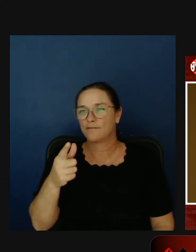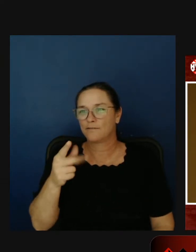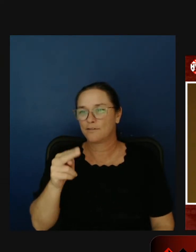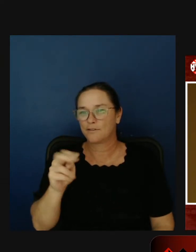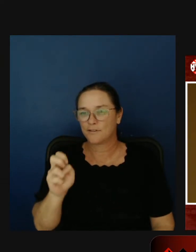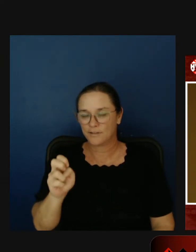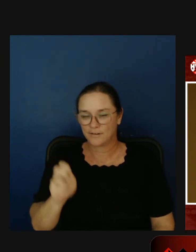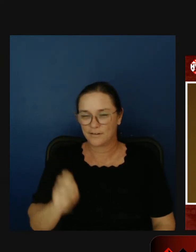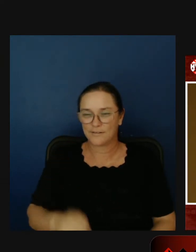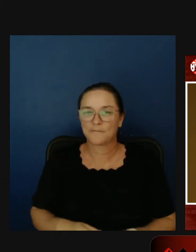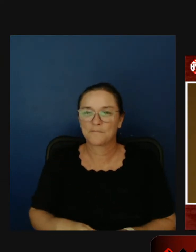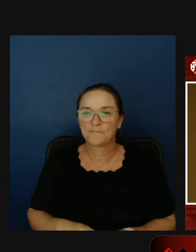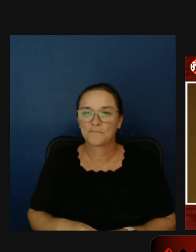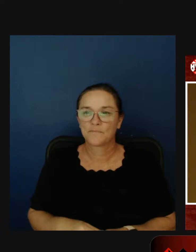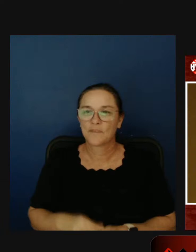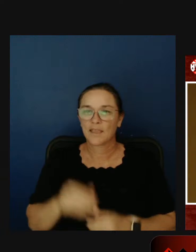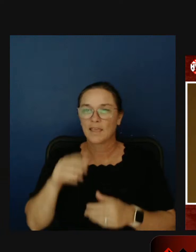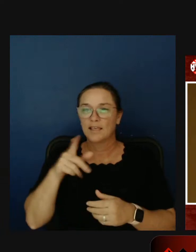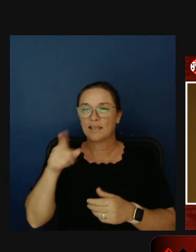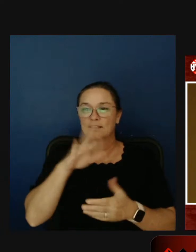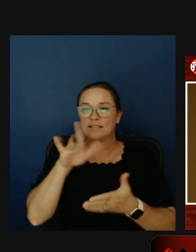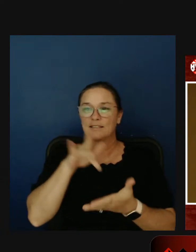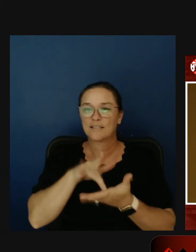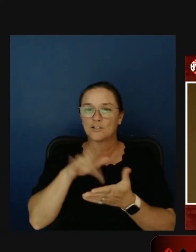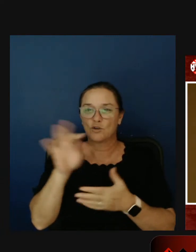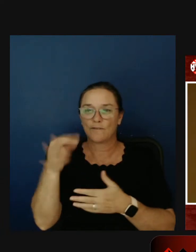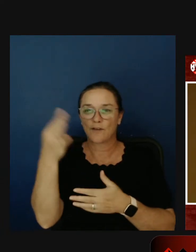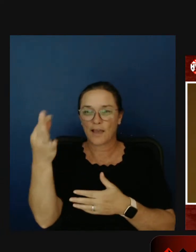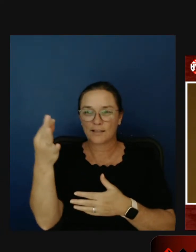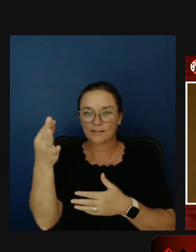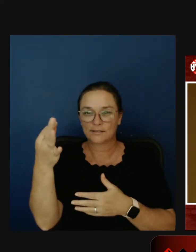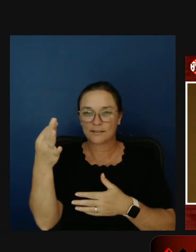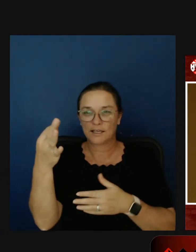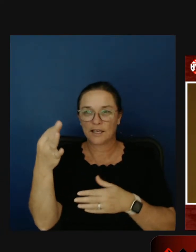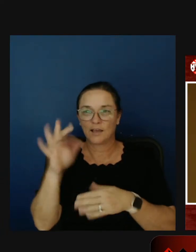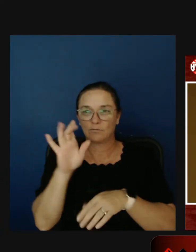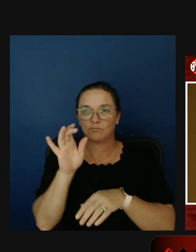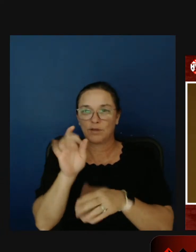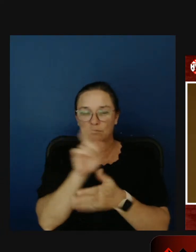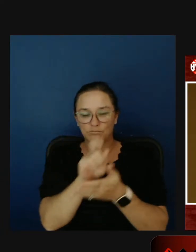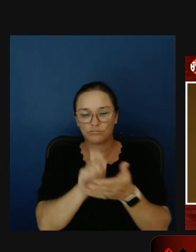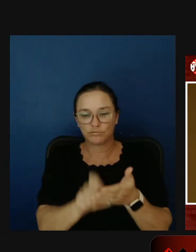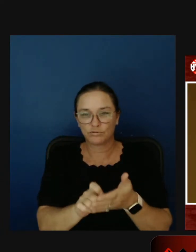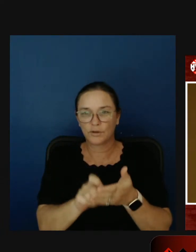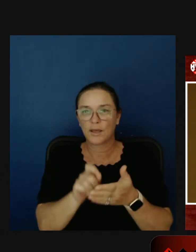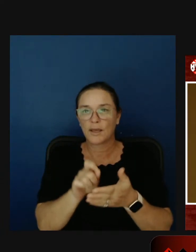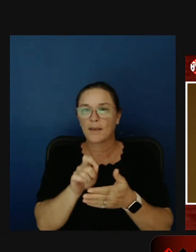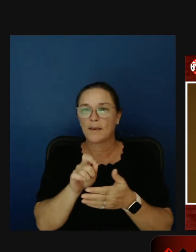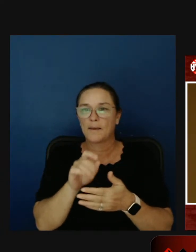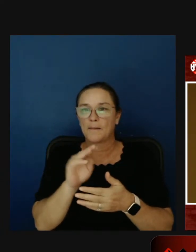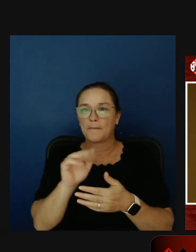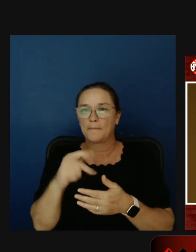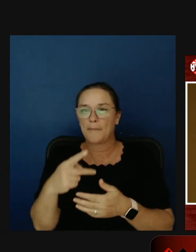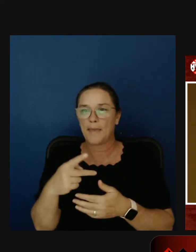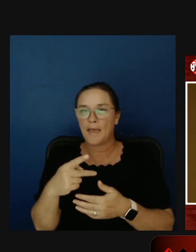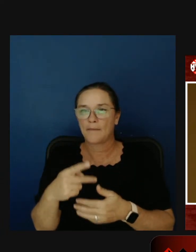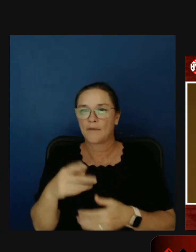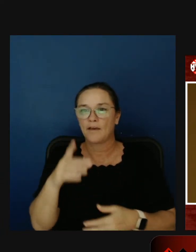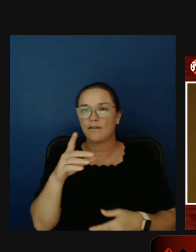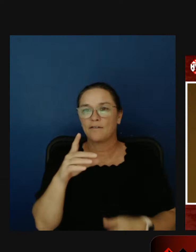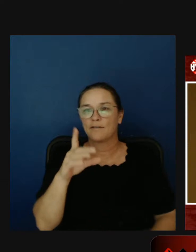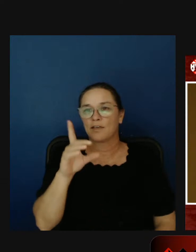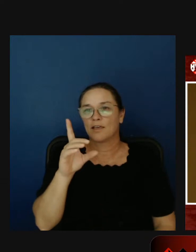who, in central France, mapped this area of the Chaîne des Puys. And this is a extinct volcanic